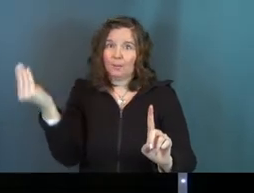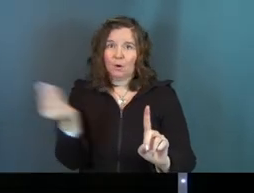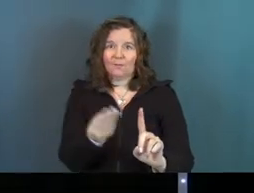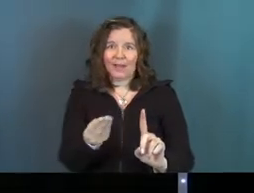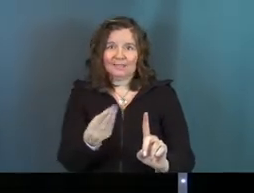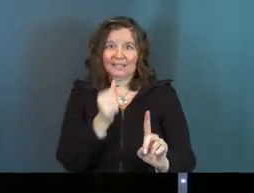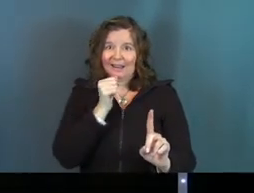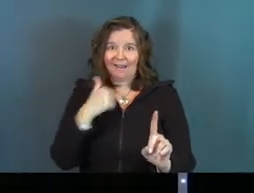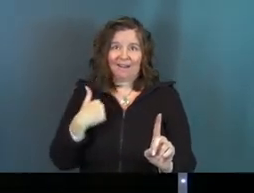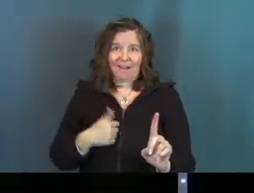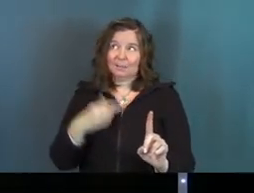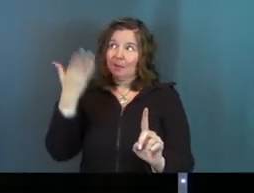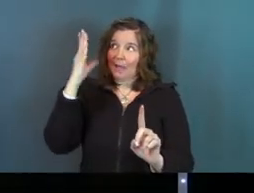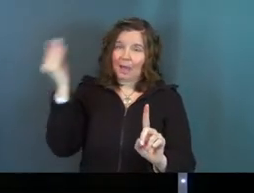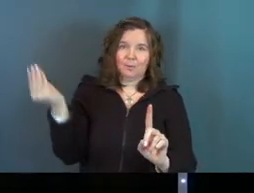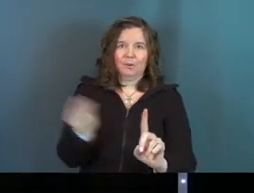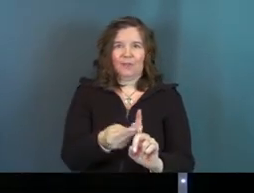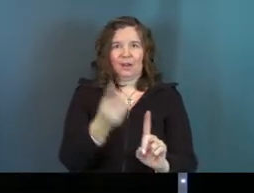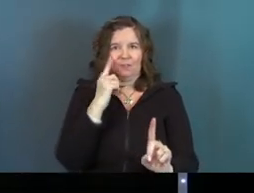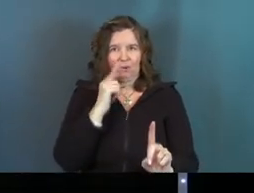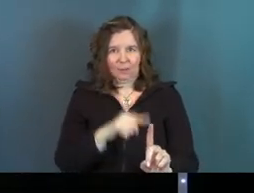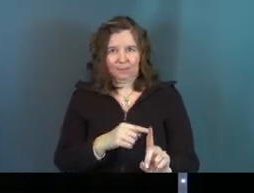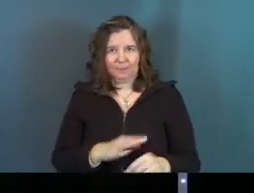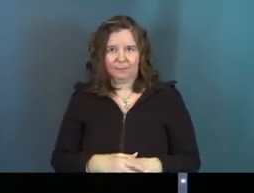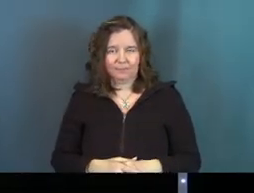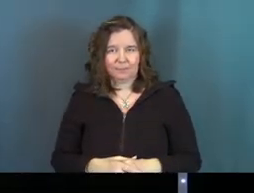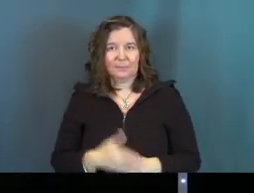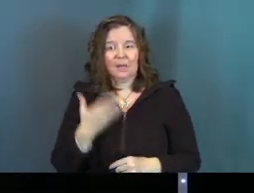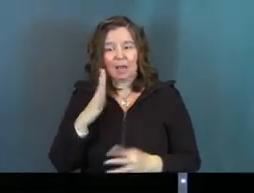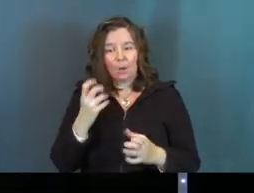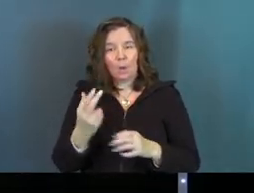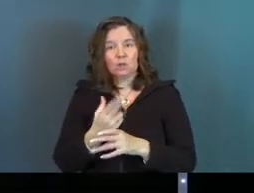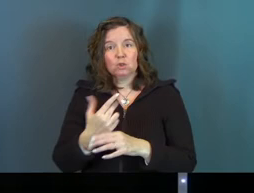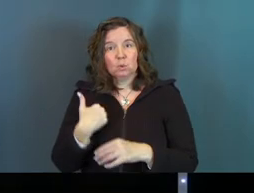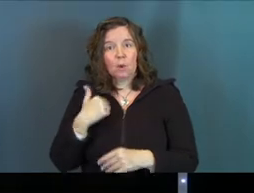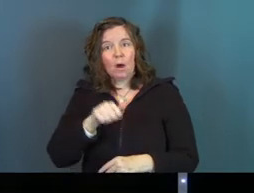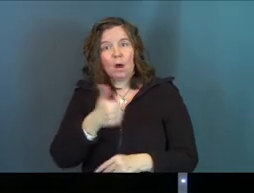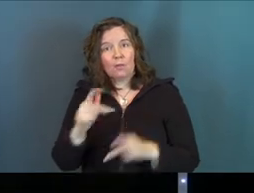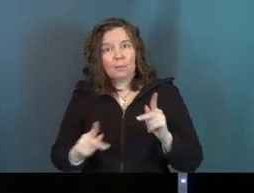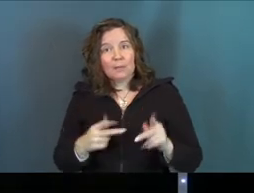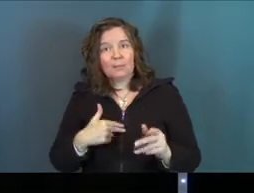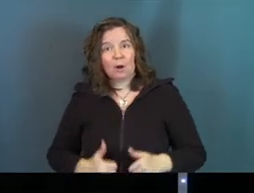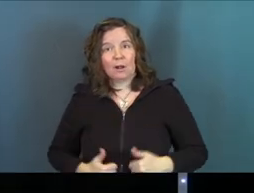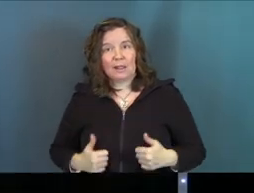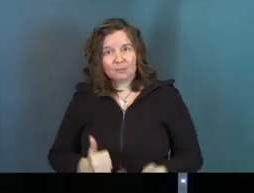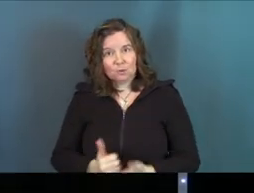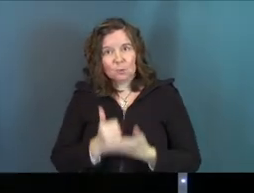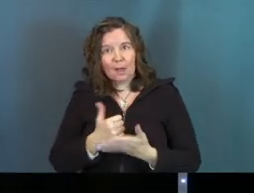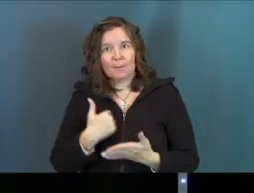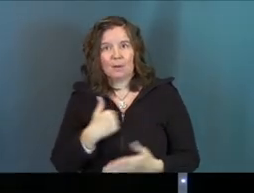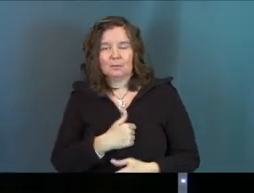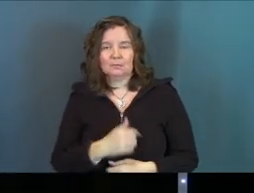for him, that it was not us, but God that provided for him. That God wants to use other people in our lives to help us.